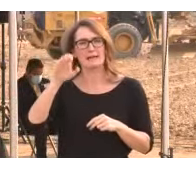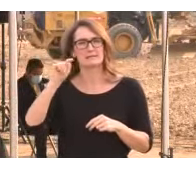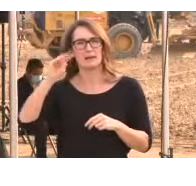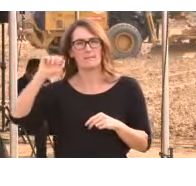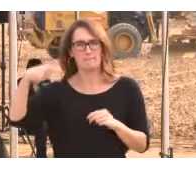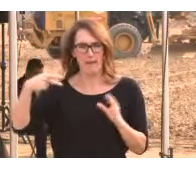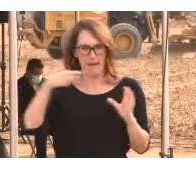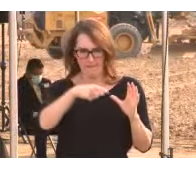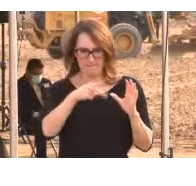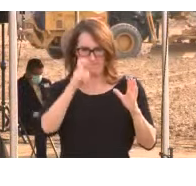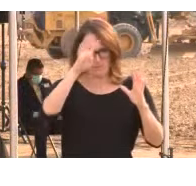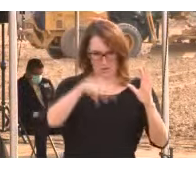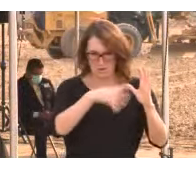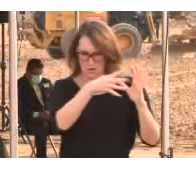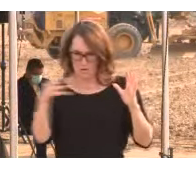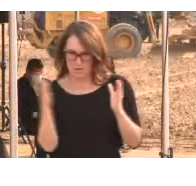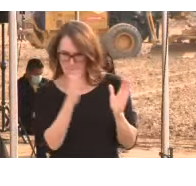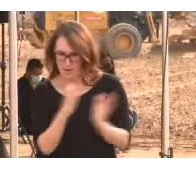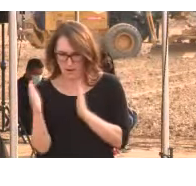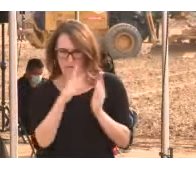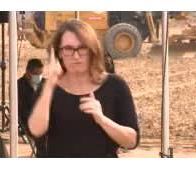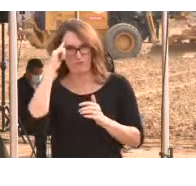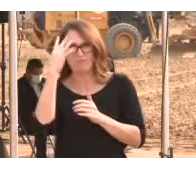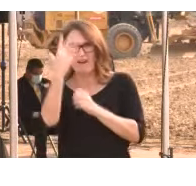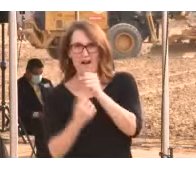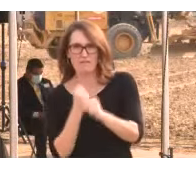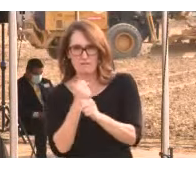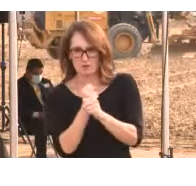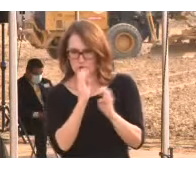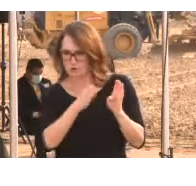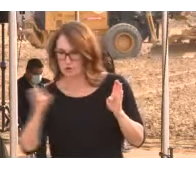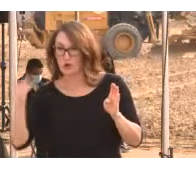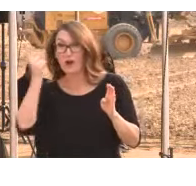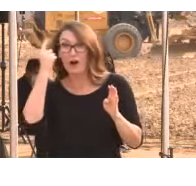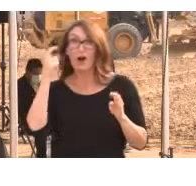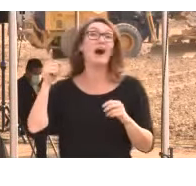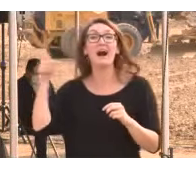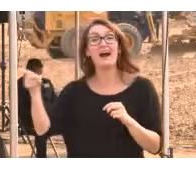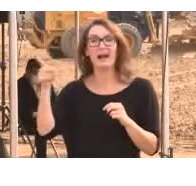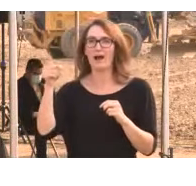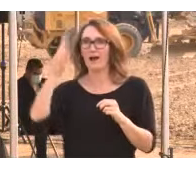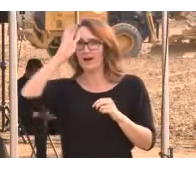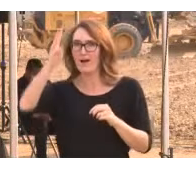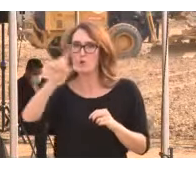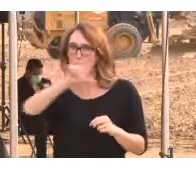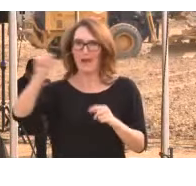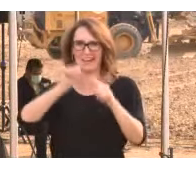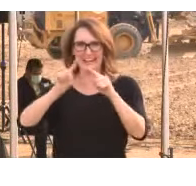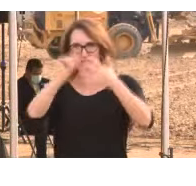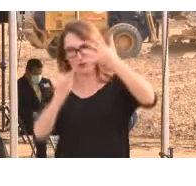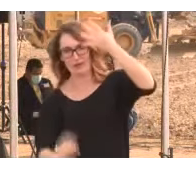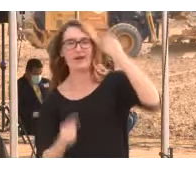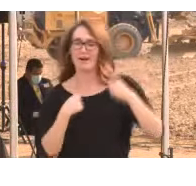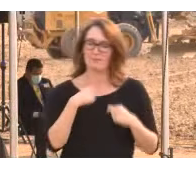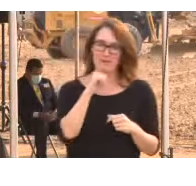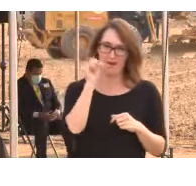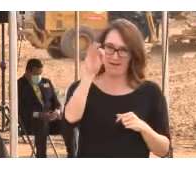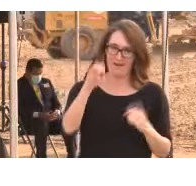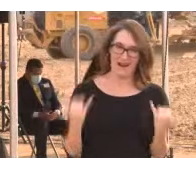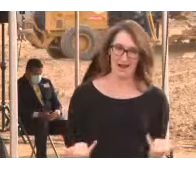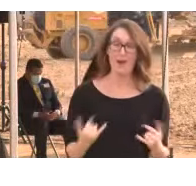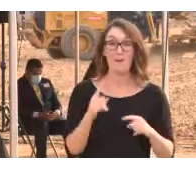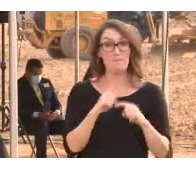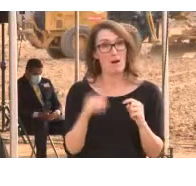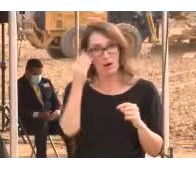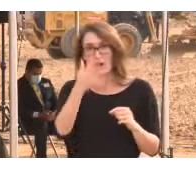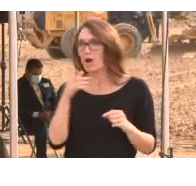a five-year plan. And they created a list of 20 actions. Don't worry, I'm not going to read all 20 of them right now. But it's important to know